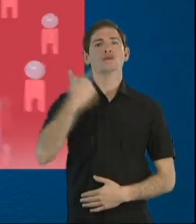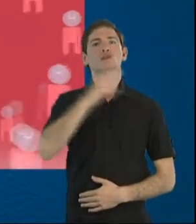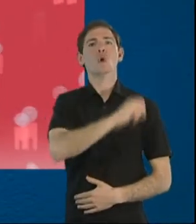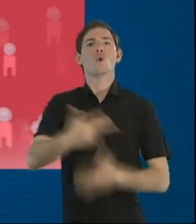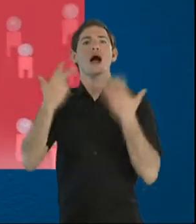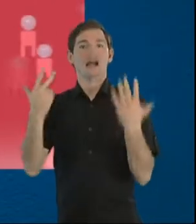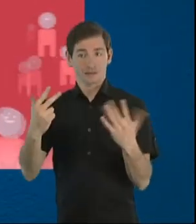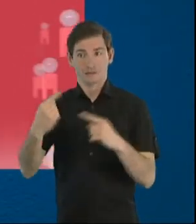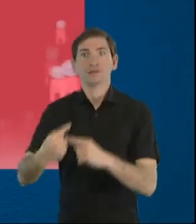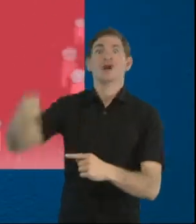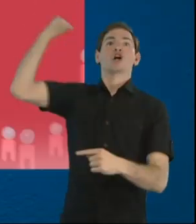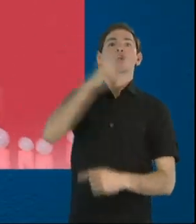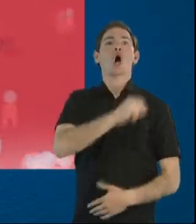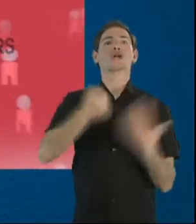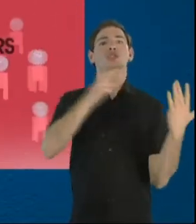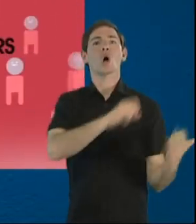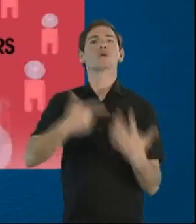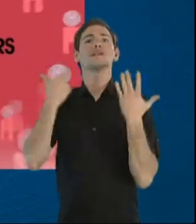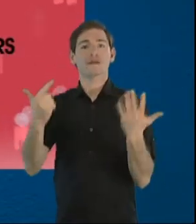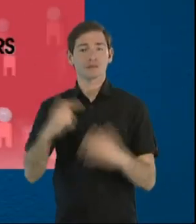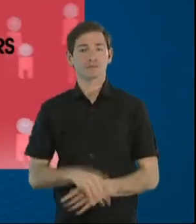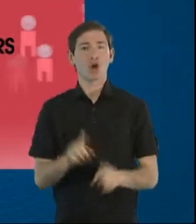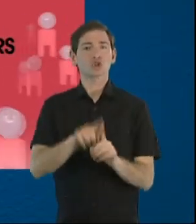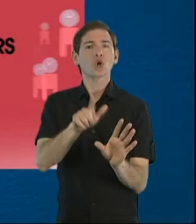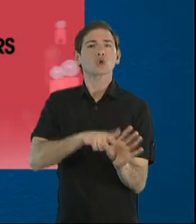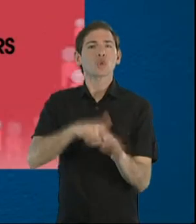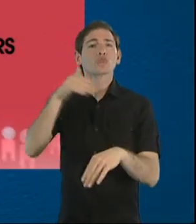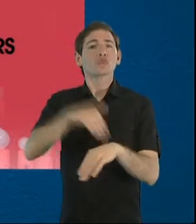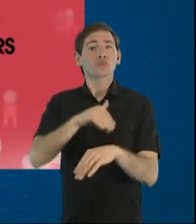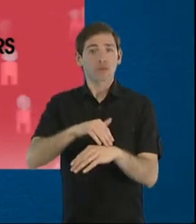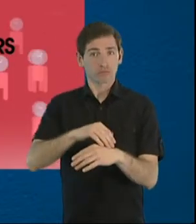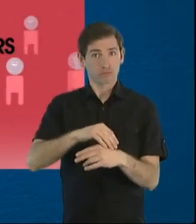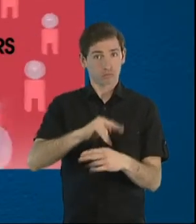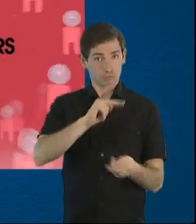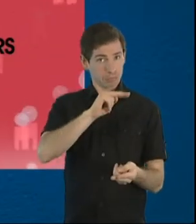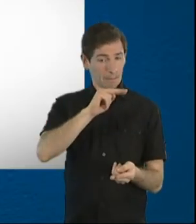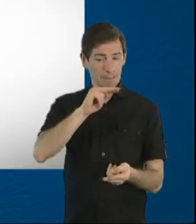to 2006-7, and youth offences have not risen in the past 6 years.